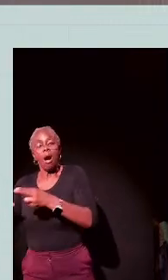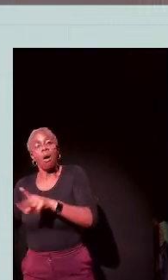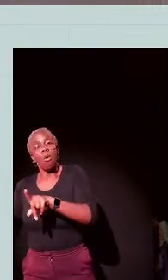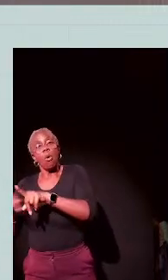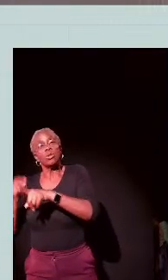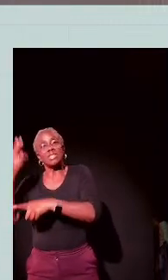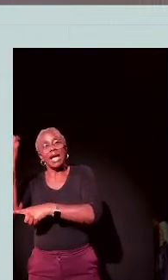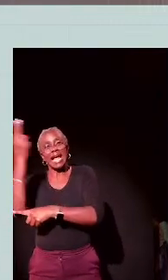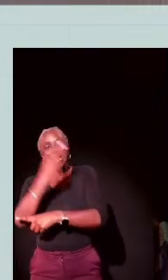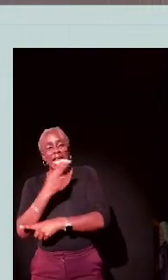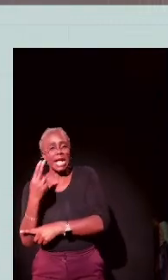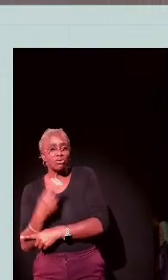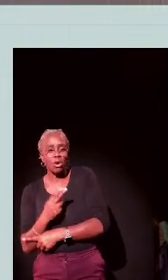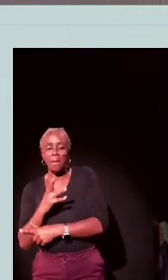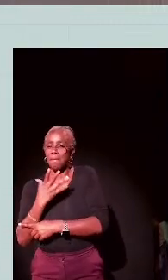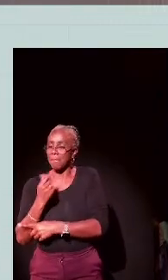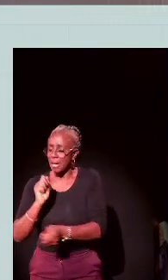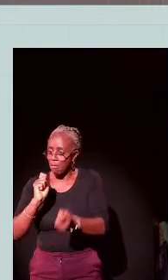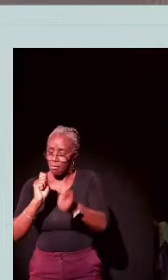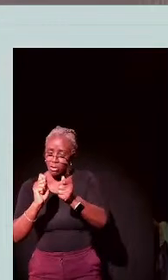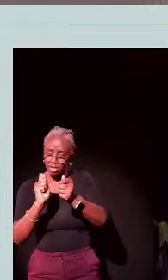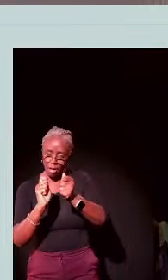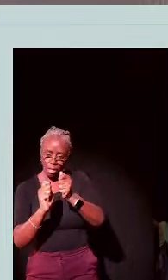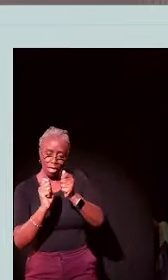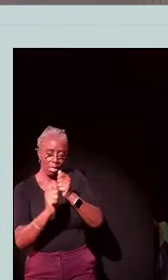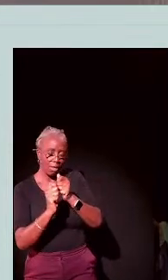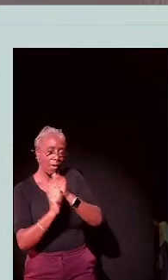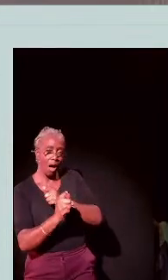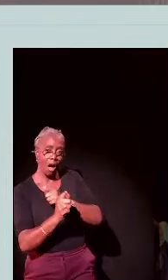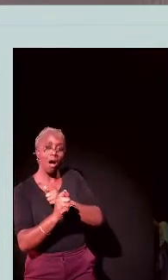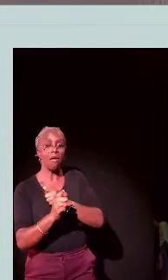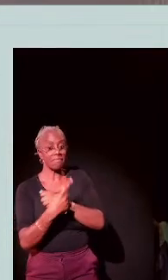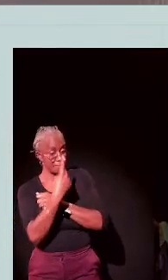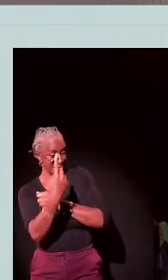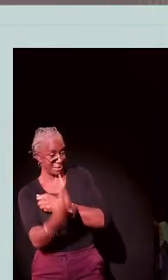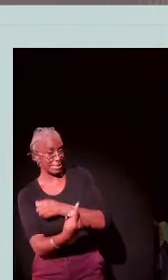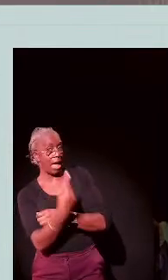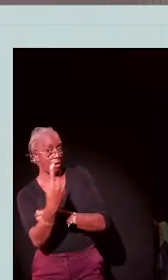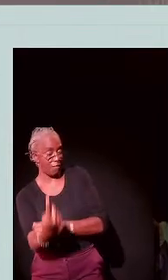a lot of people were just kind of modifying controllers within their electronics themselves.